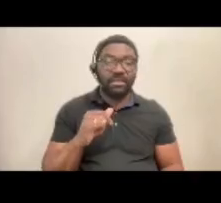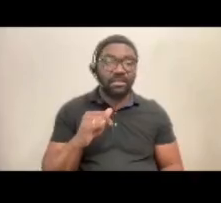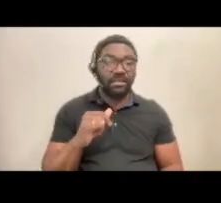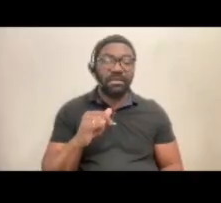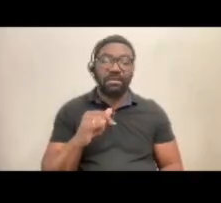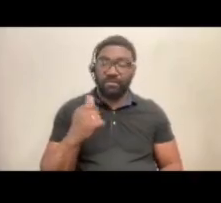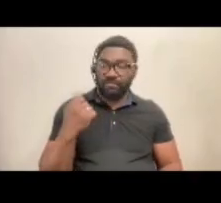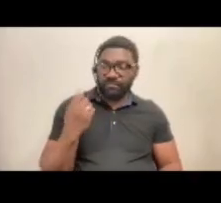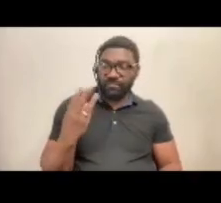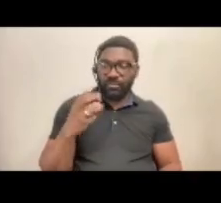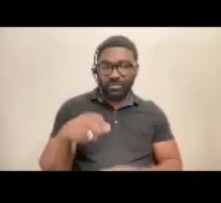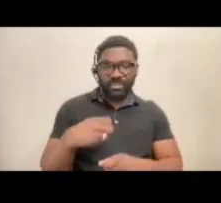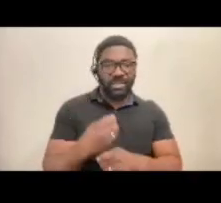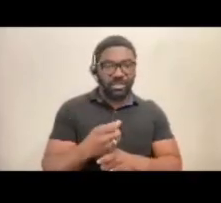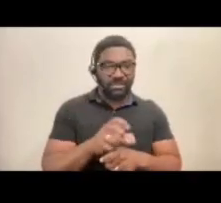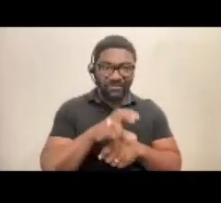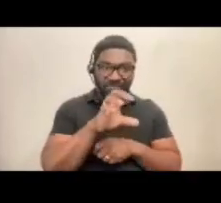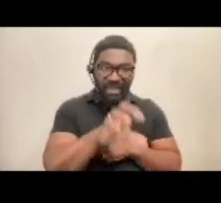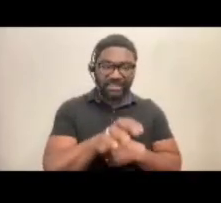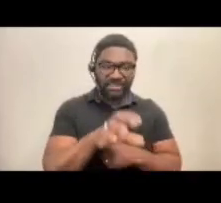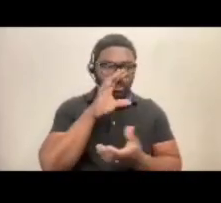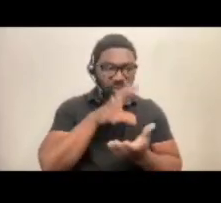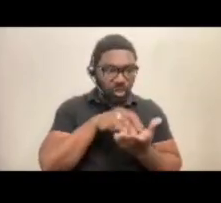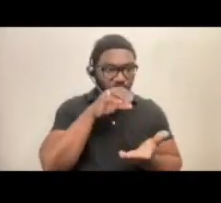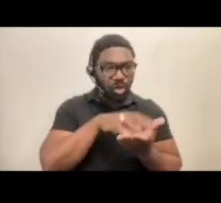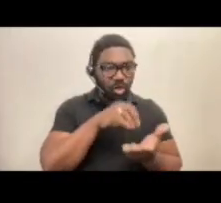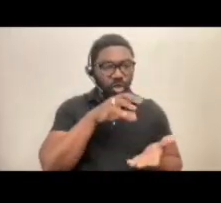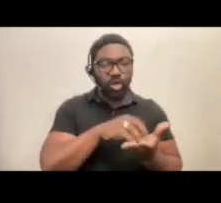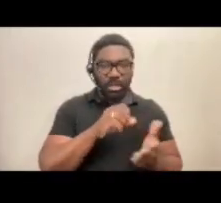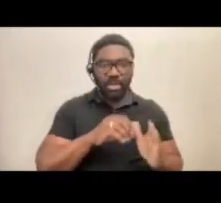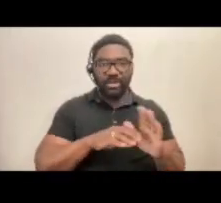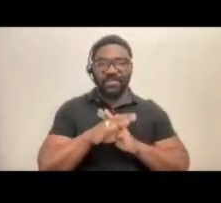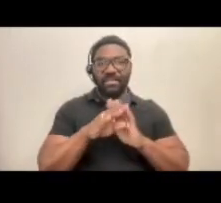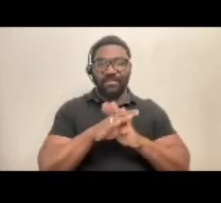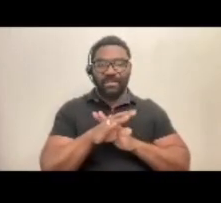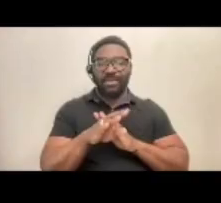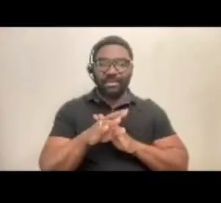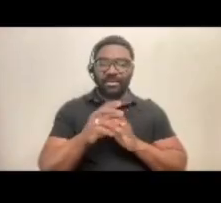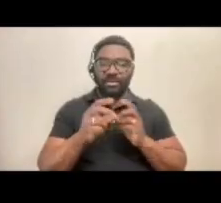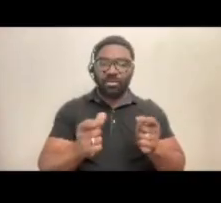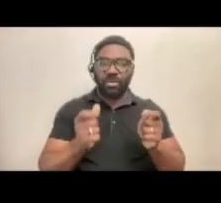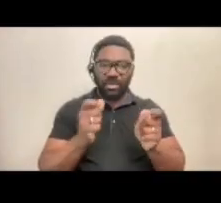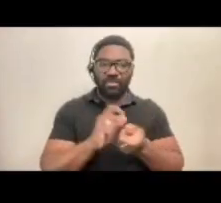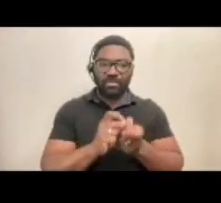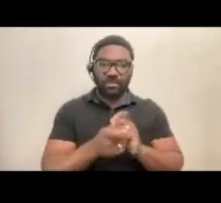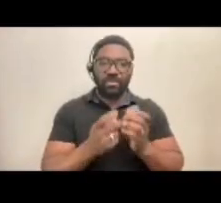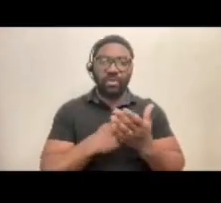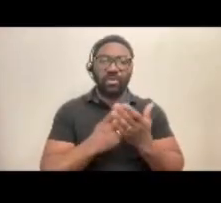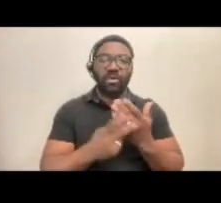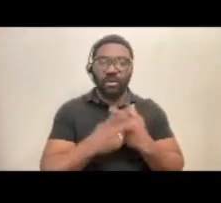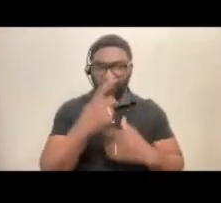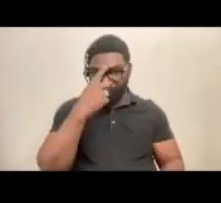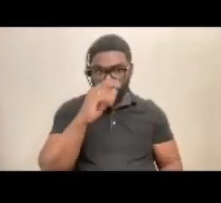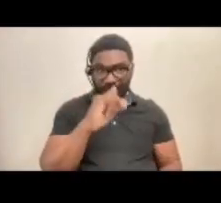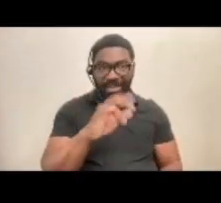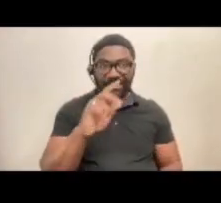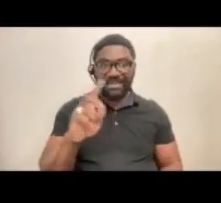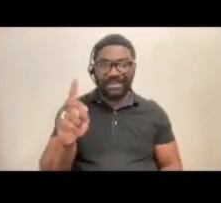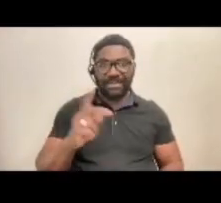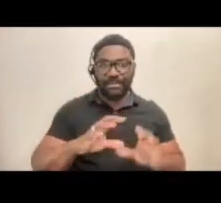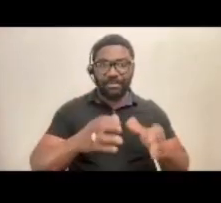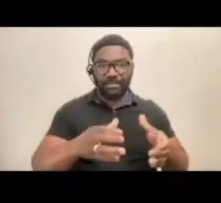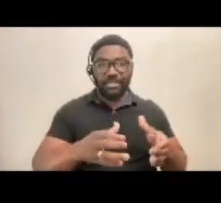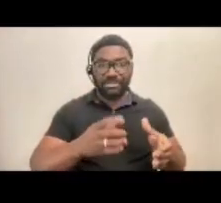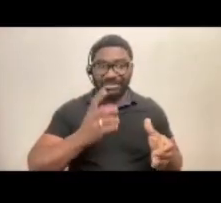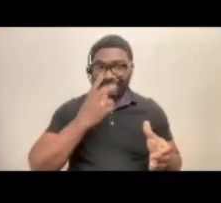and is learning from those and is developing a curriculum related to IDD population. They see a real need coming back in their aging